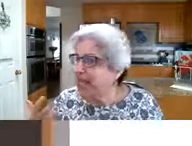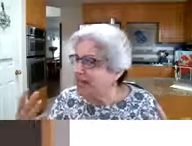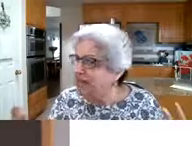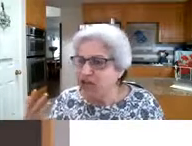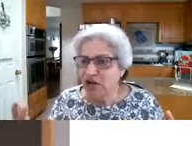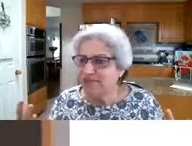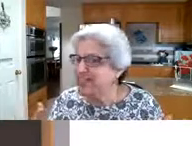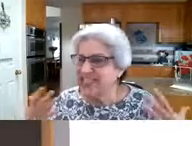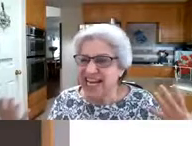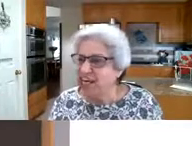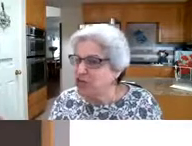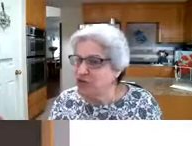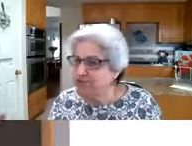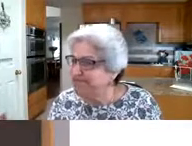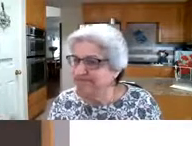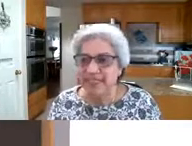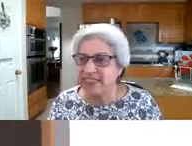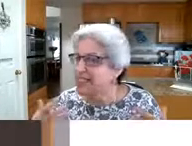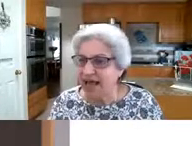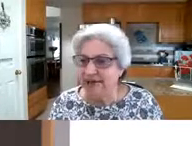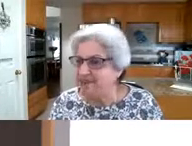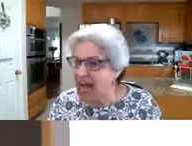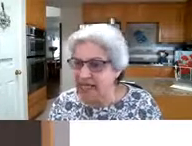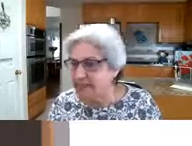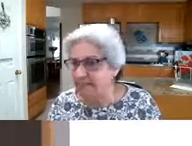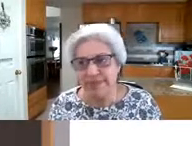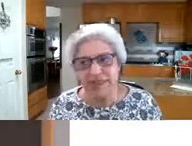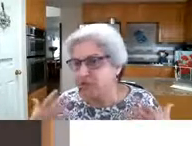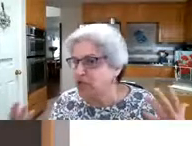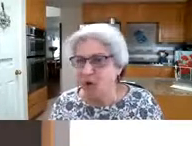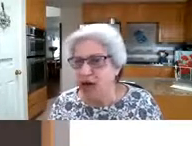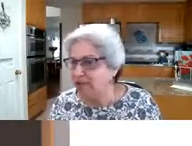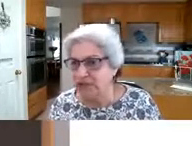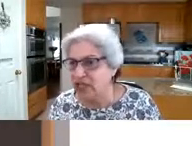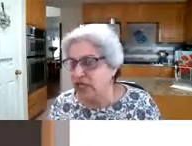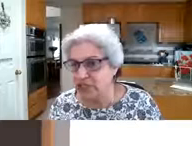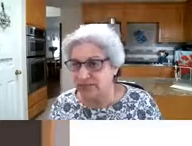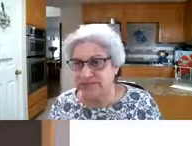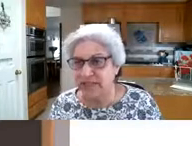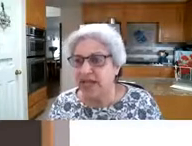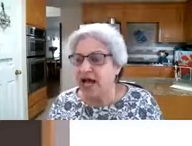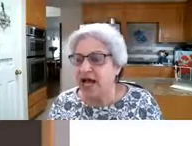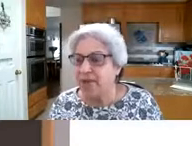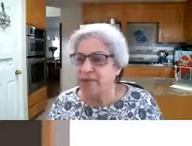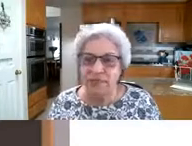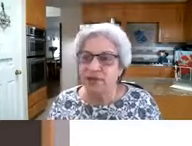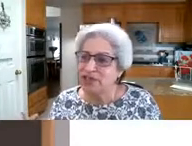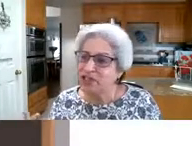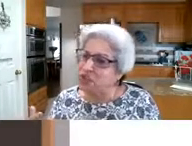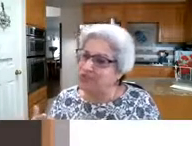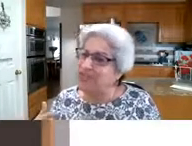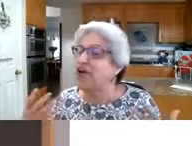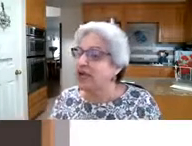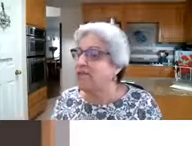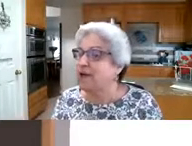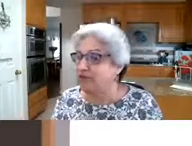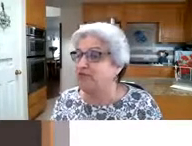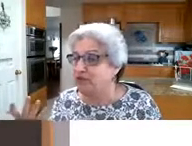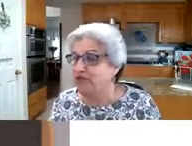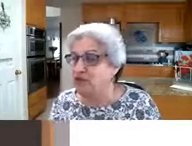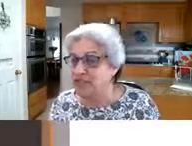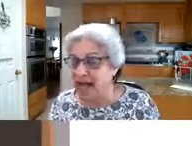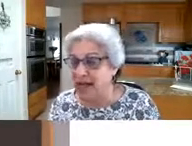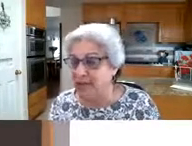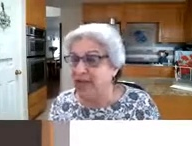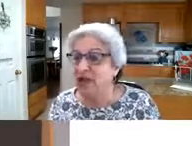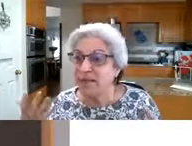So again, you know, this is not new. This is not fast. It's been going on for years. People are just sort of hearing about it